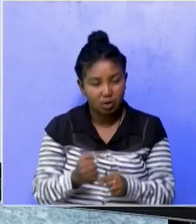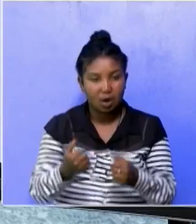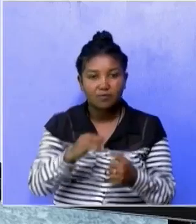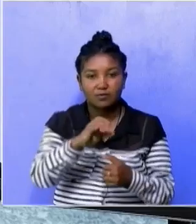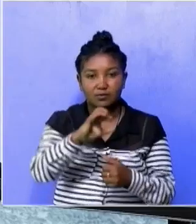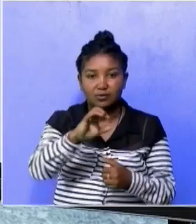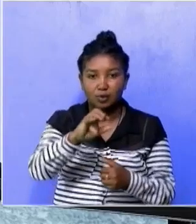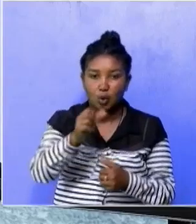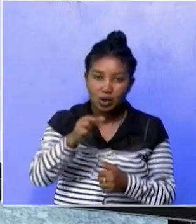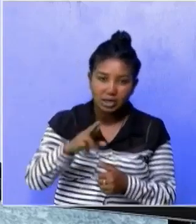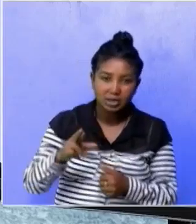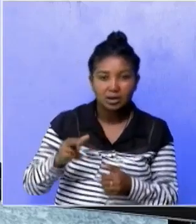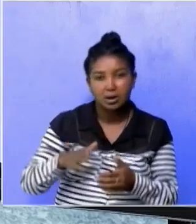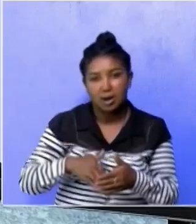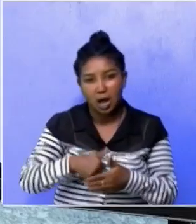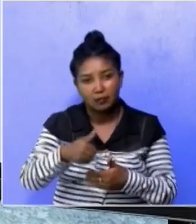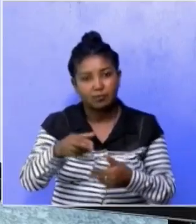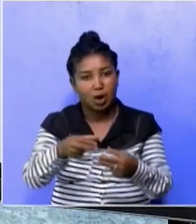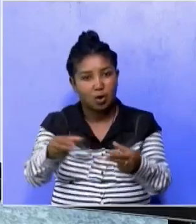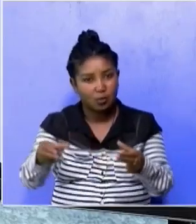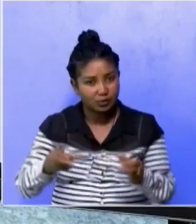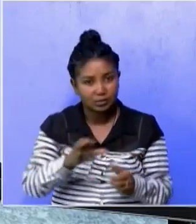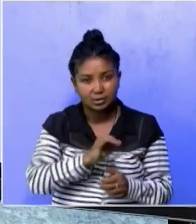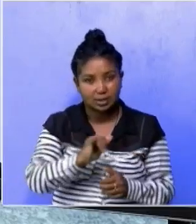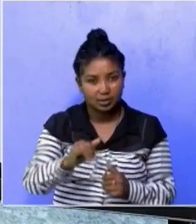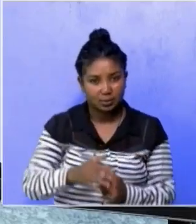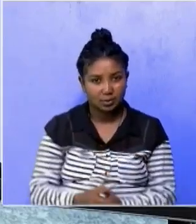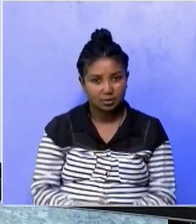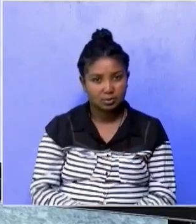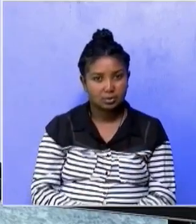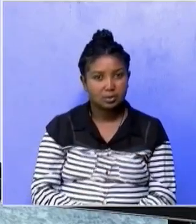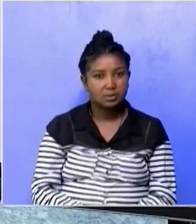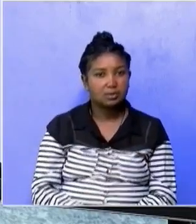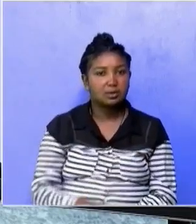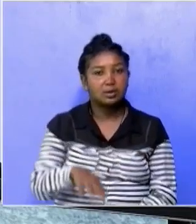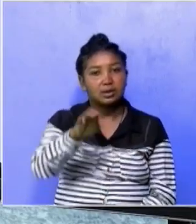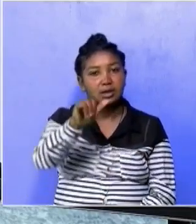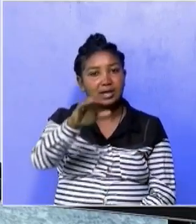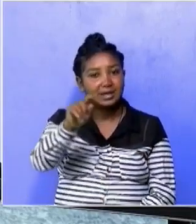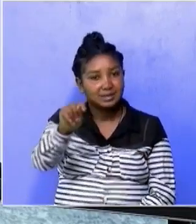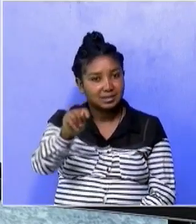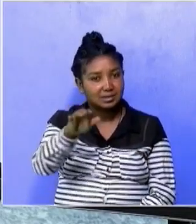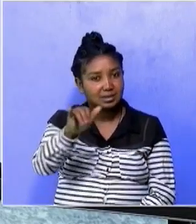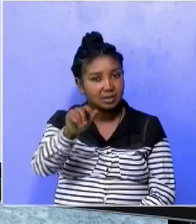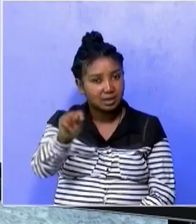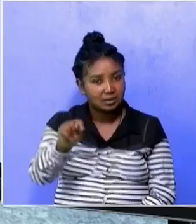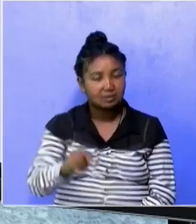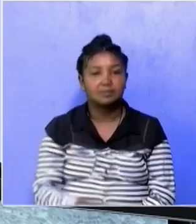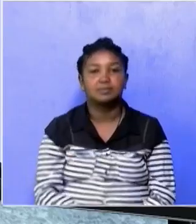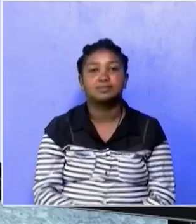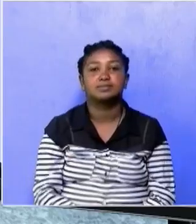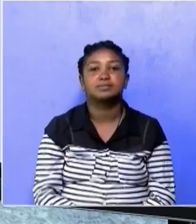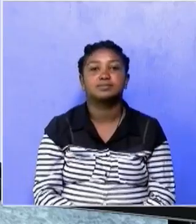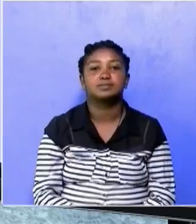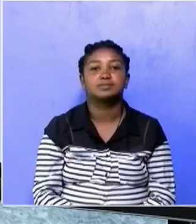already left the office. Same context, right? Yet, when it comes here now,